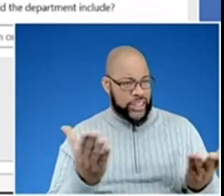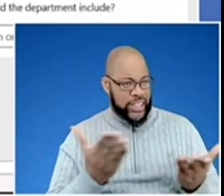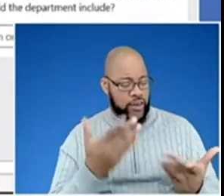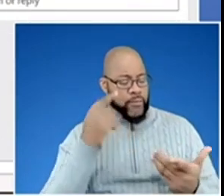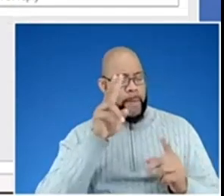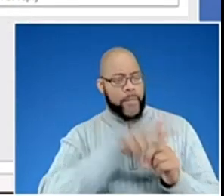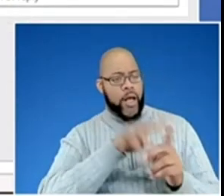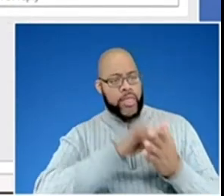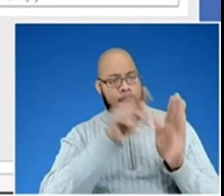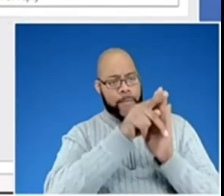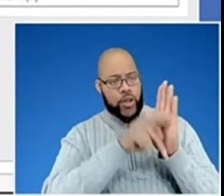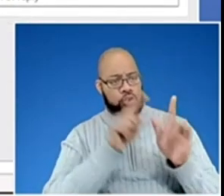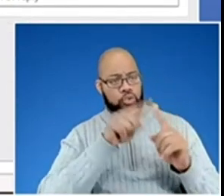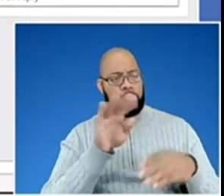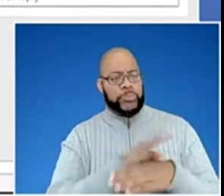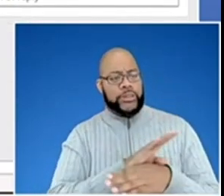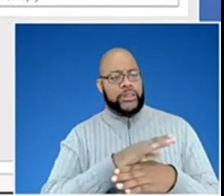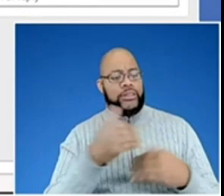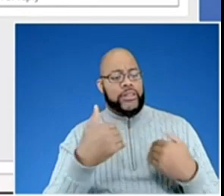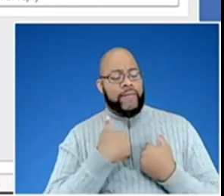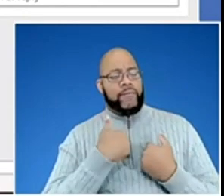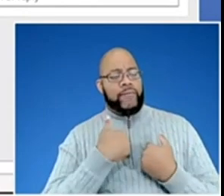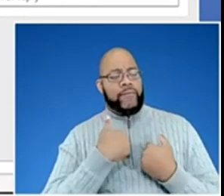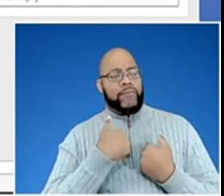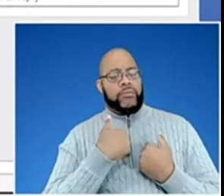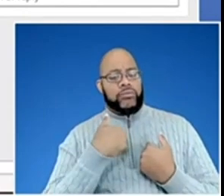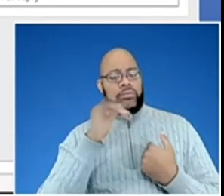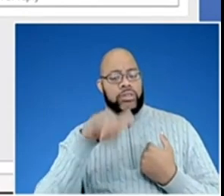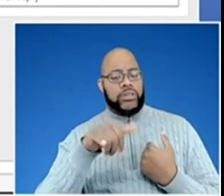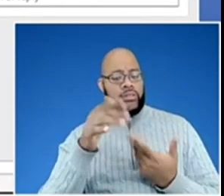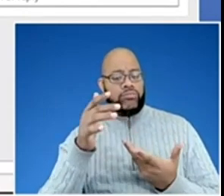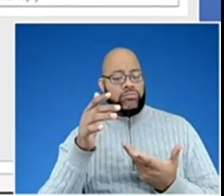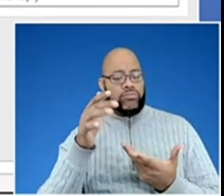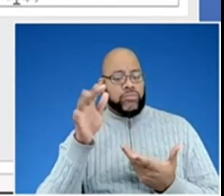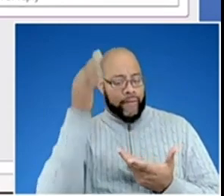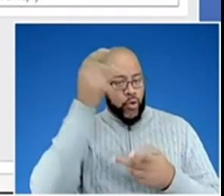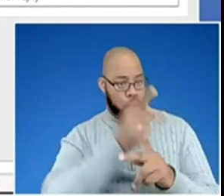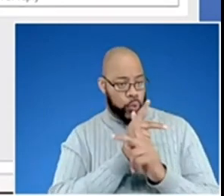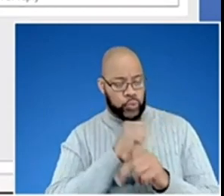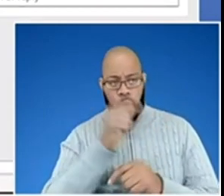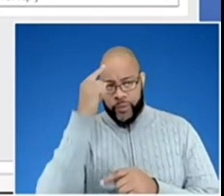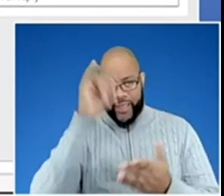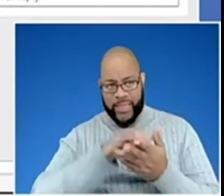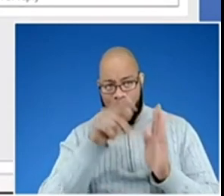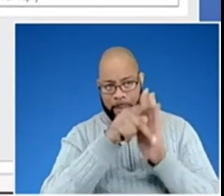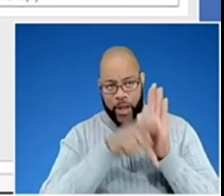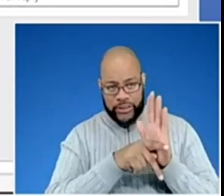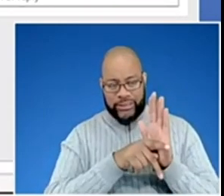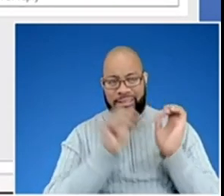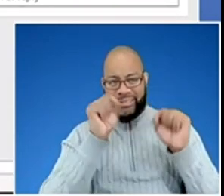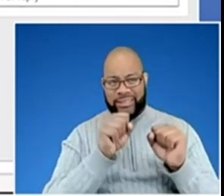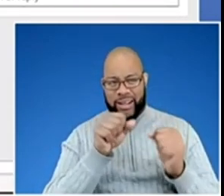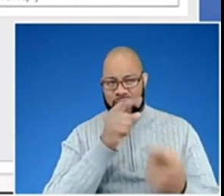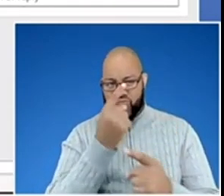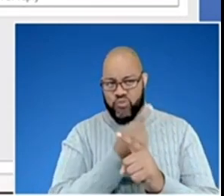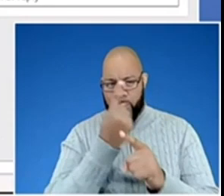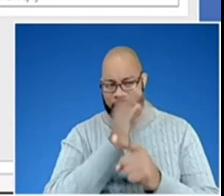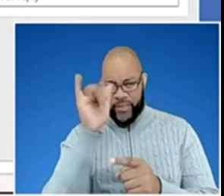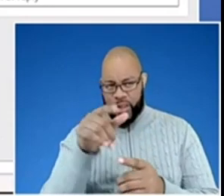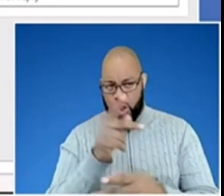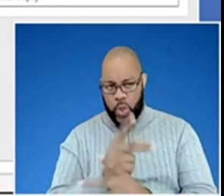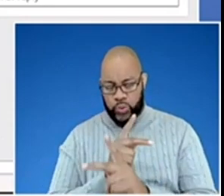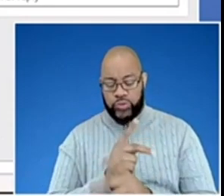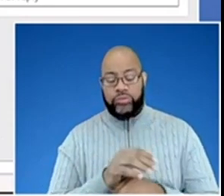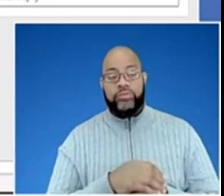this policy to commercially held FFELP loans. We do not think such a policy would be appropriate. Waiving